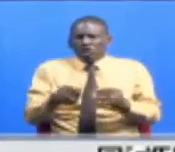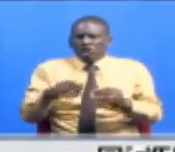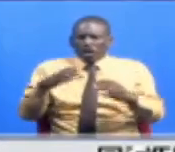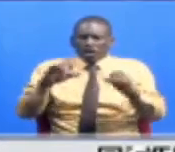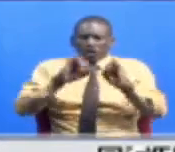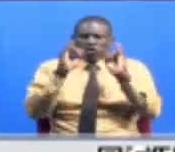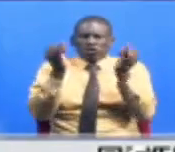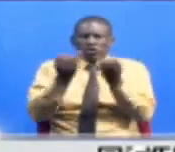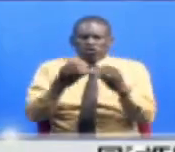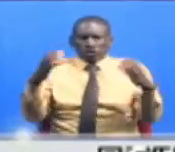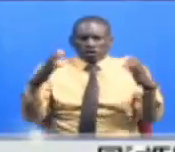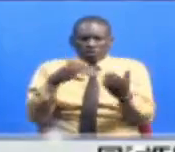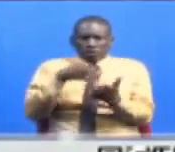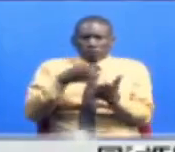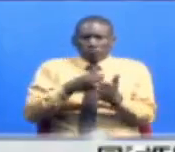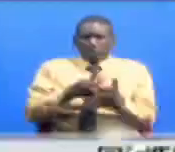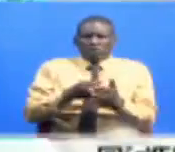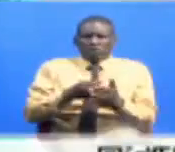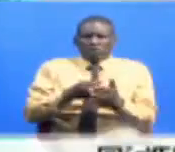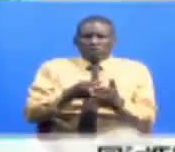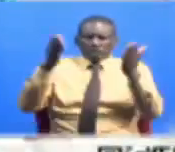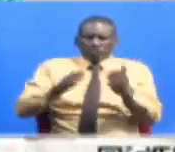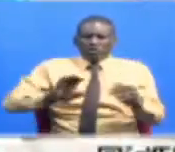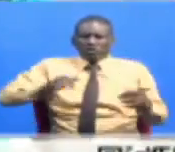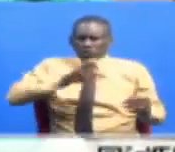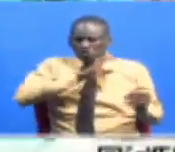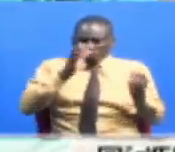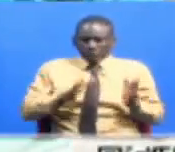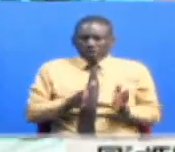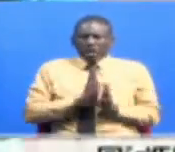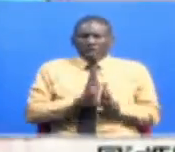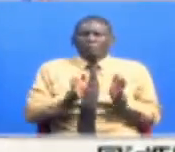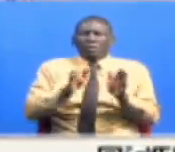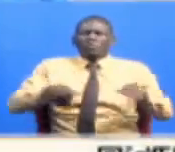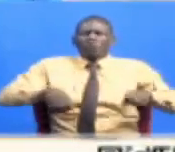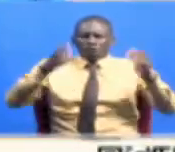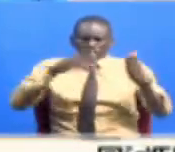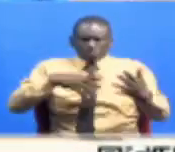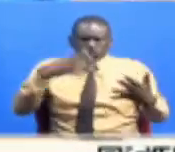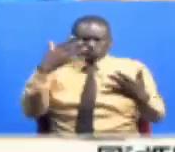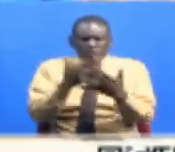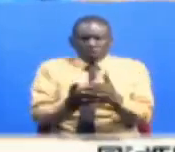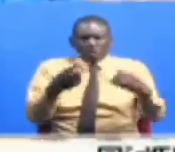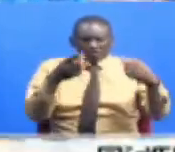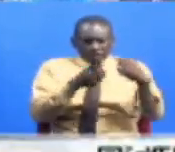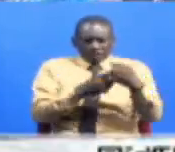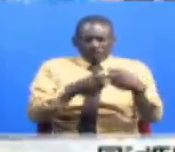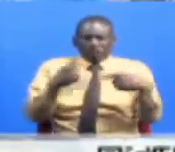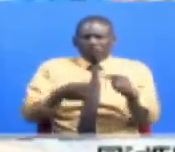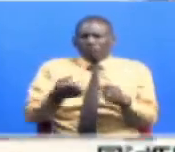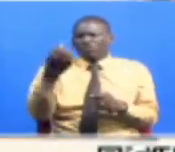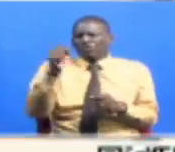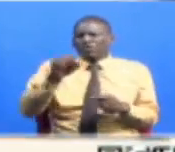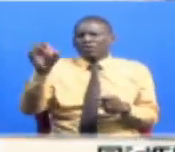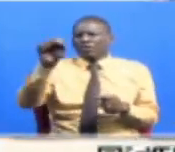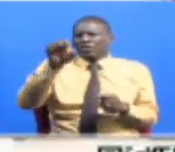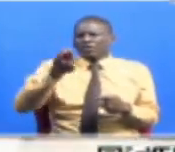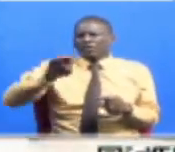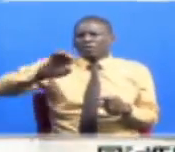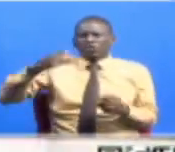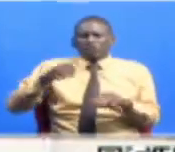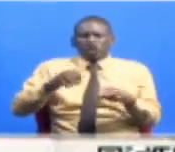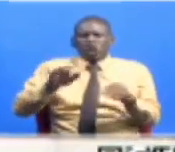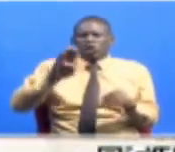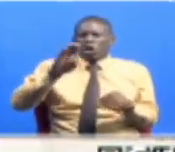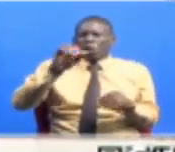of the County Commissioner, police and KEFIS officials flushed out the six from across five sub-counties in Bomet